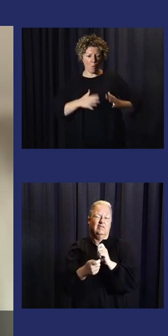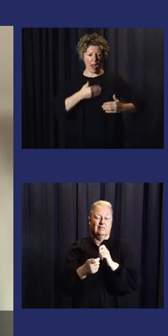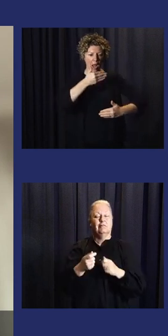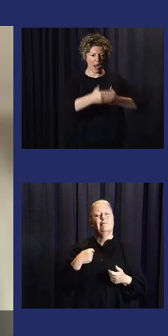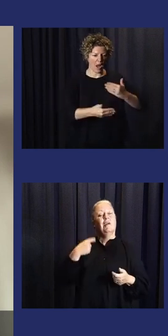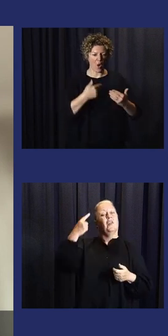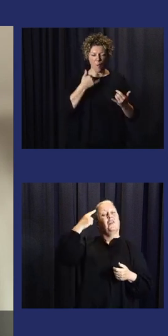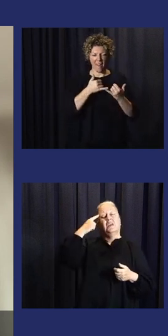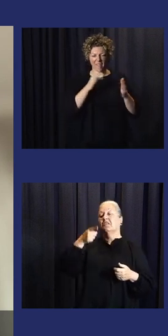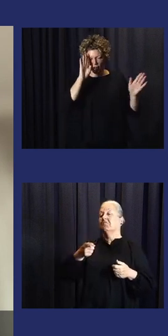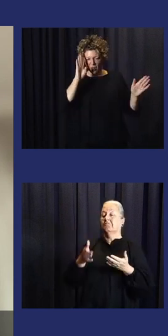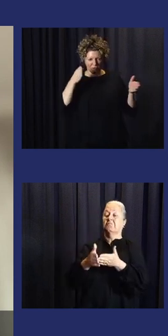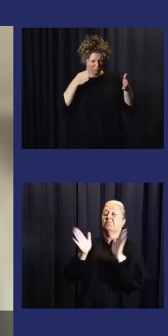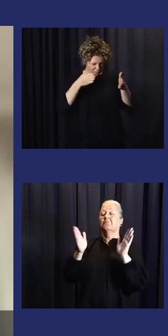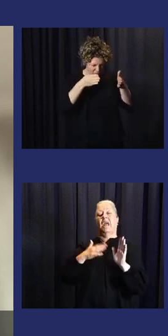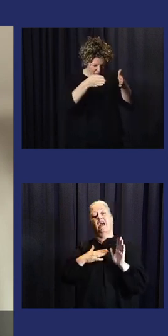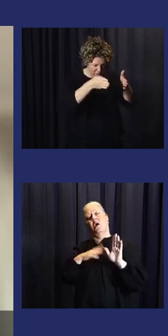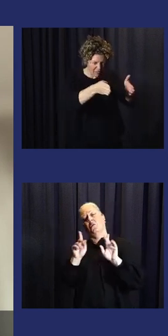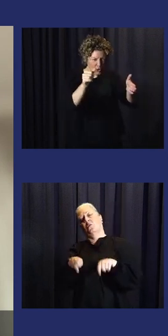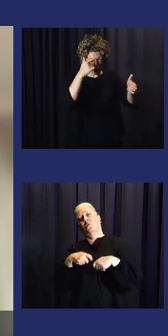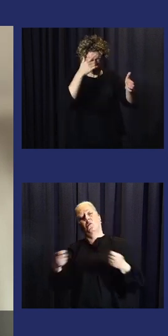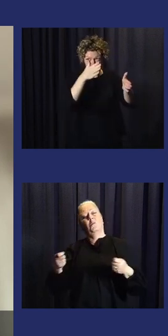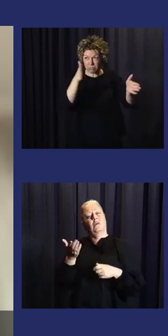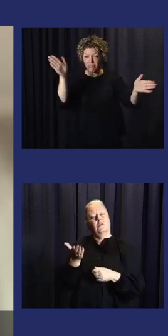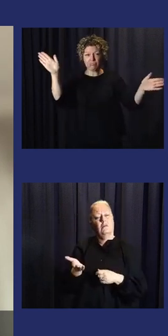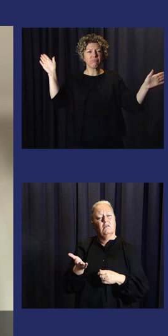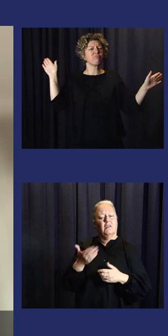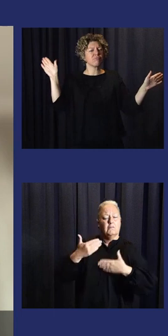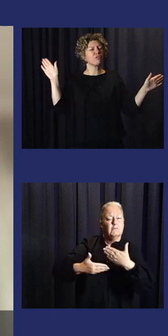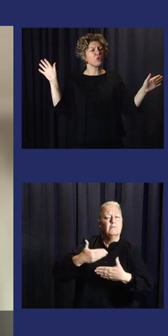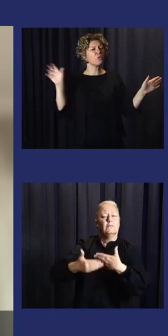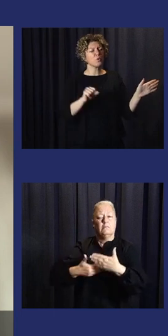very narrow normative framework, what is, the